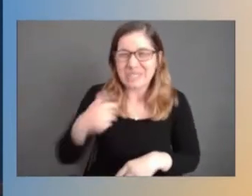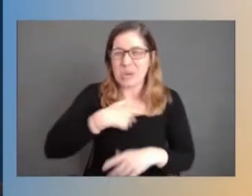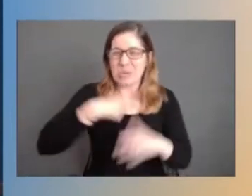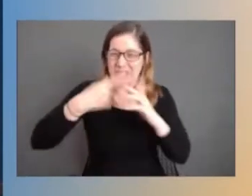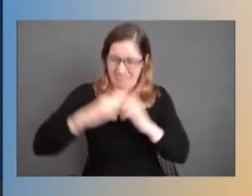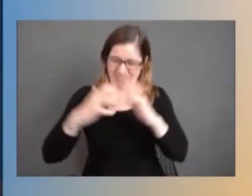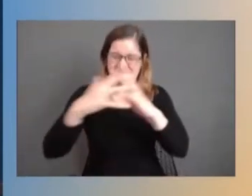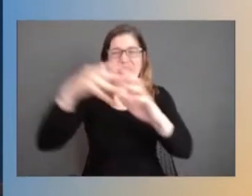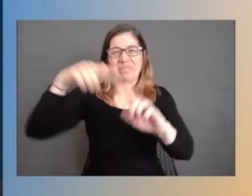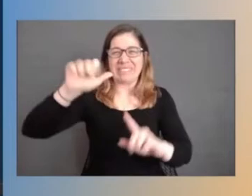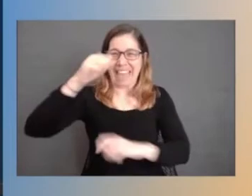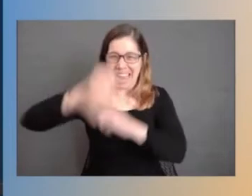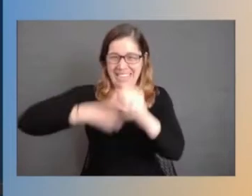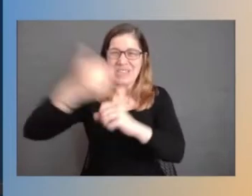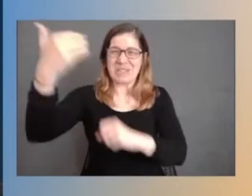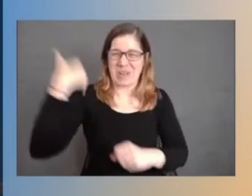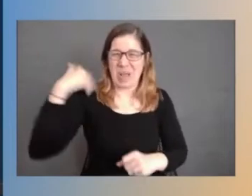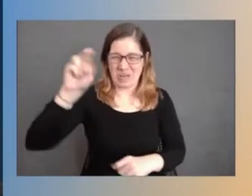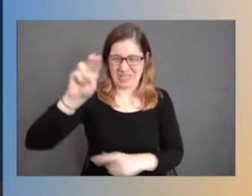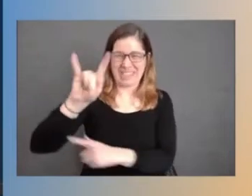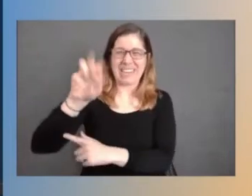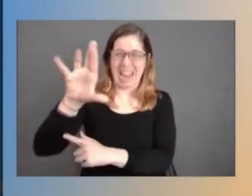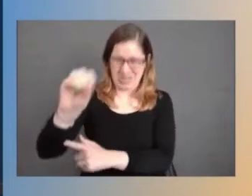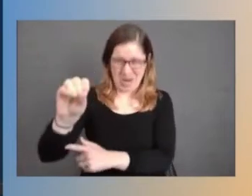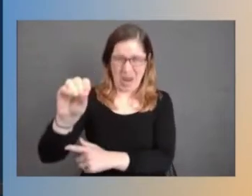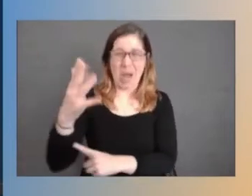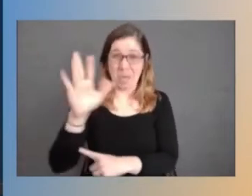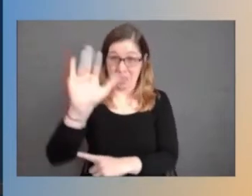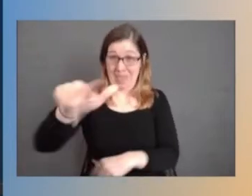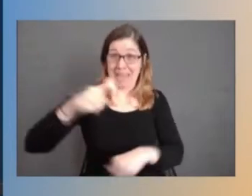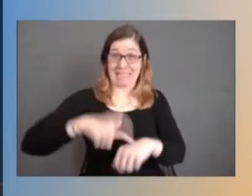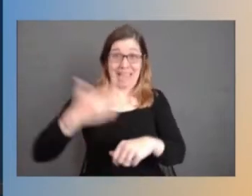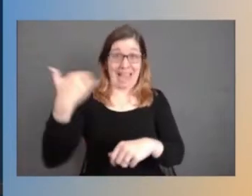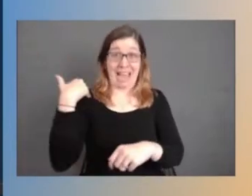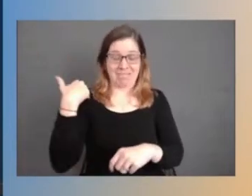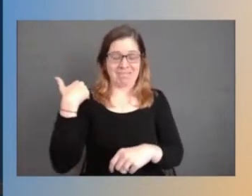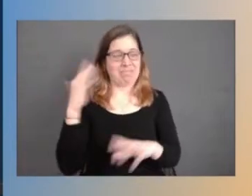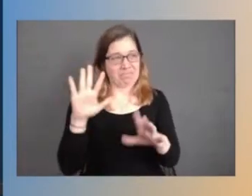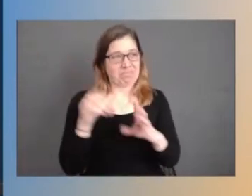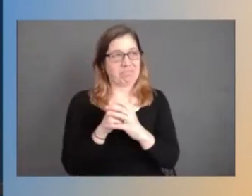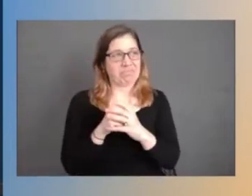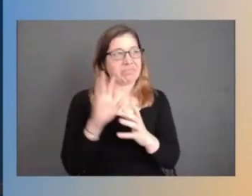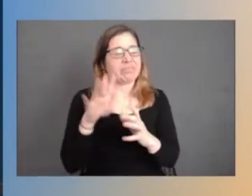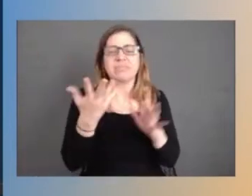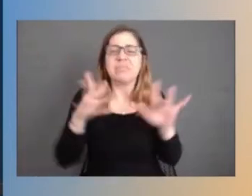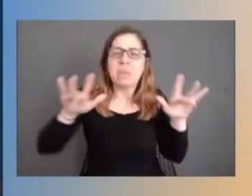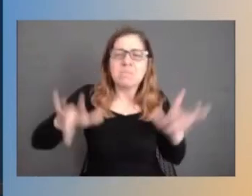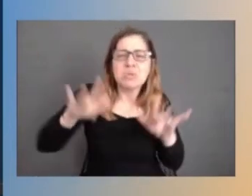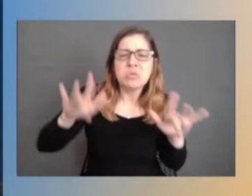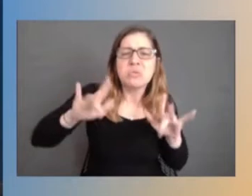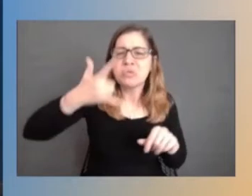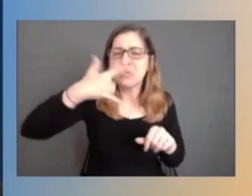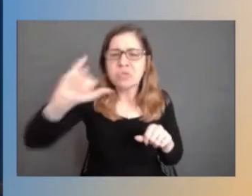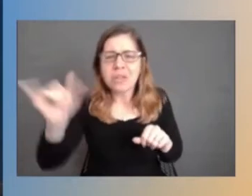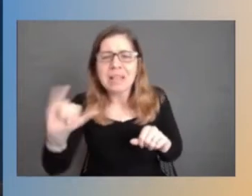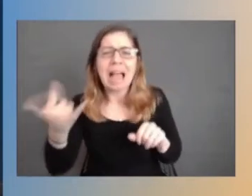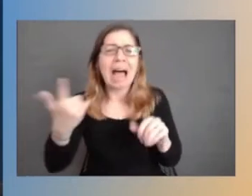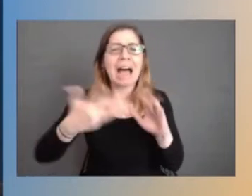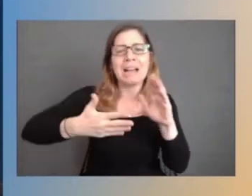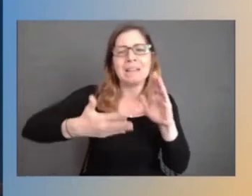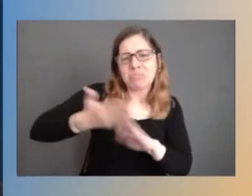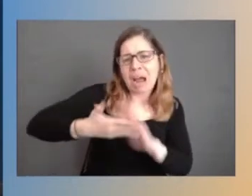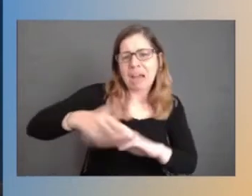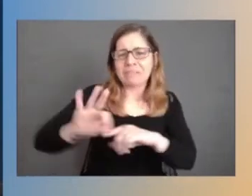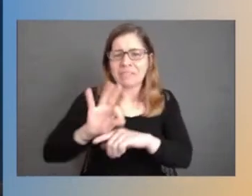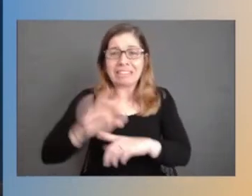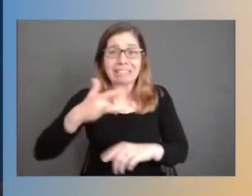ago, and at that time, if you think about like what computers were like, most computers had 1 gig